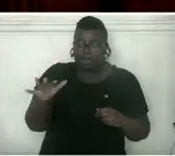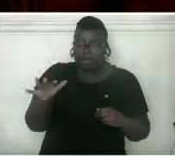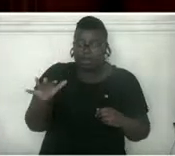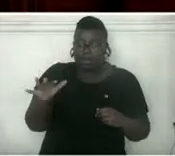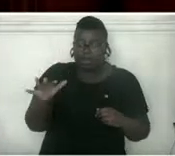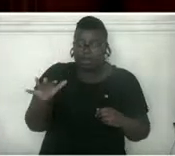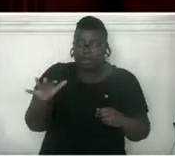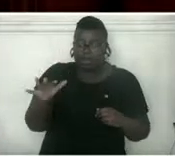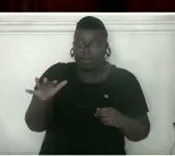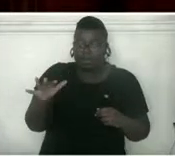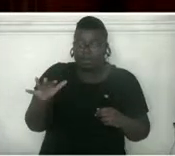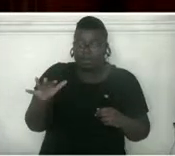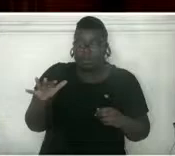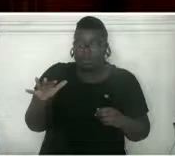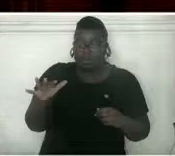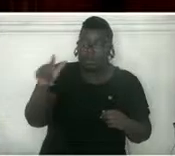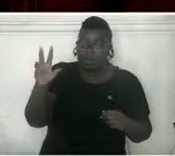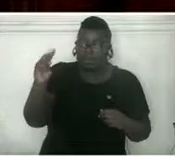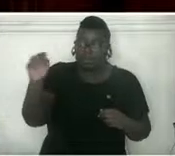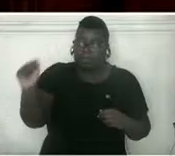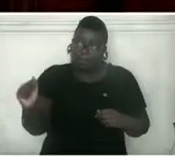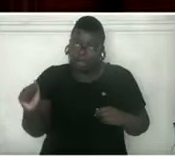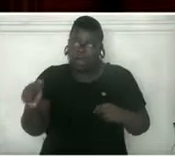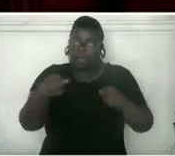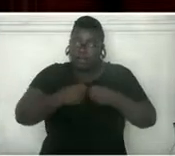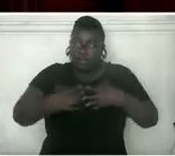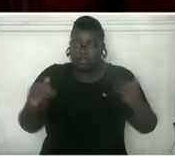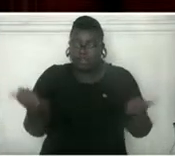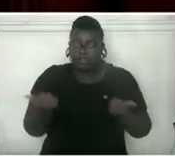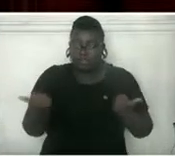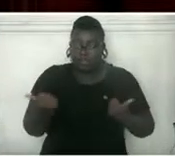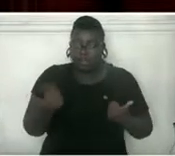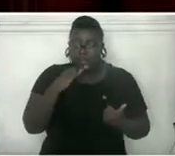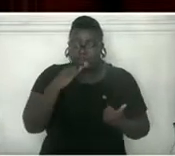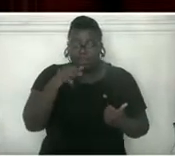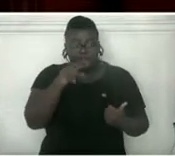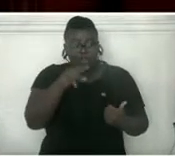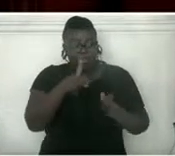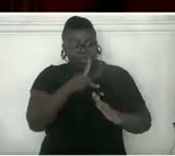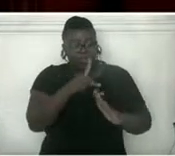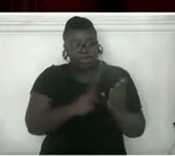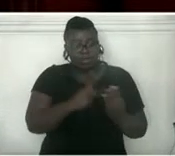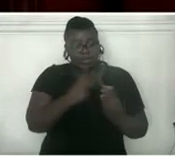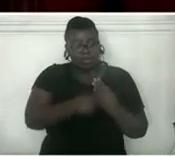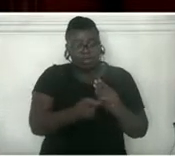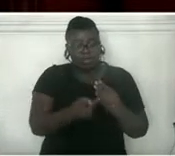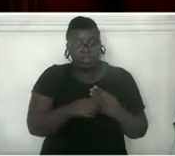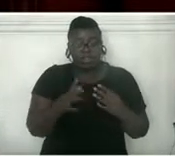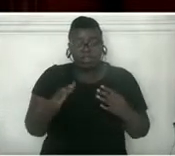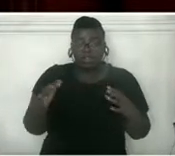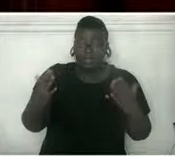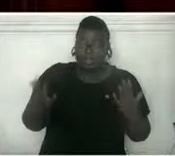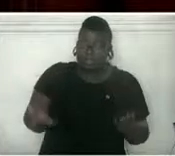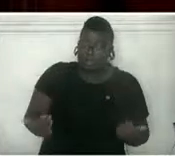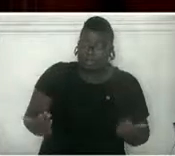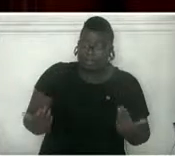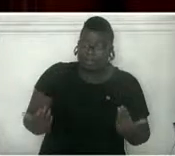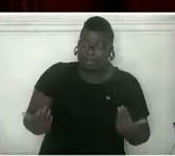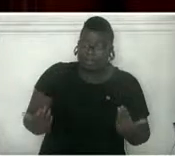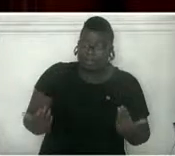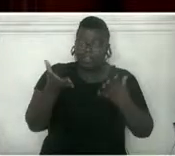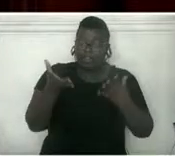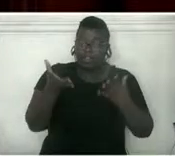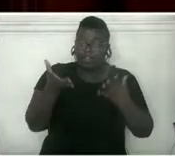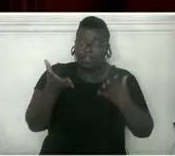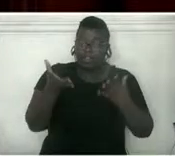by Wilma has started. The project is expected to inject much needed jobs in